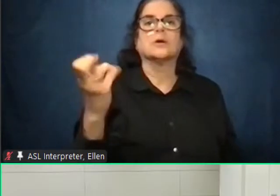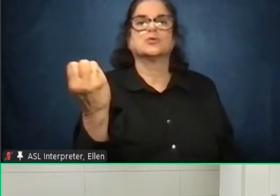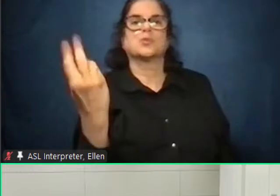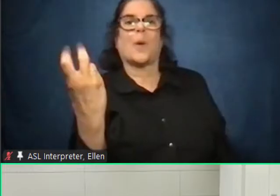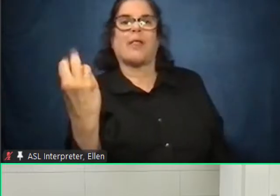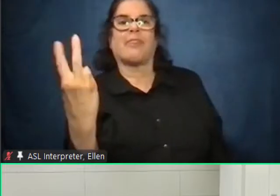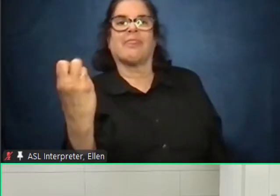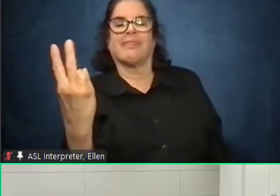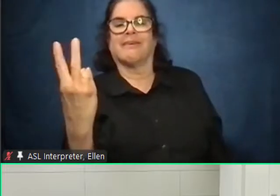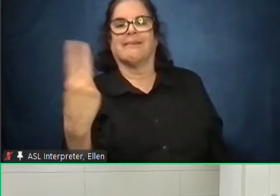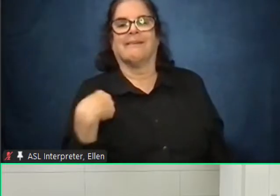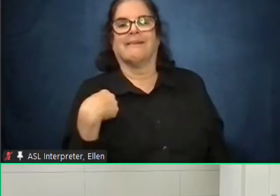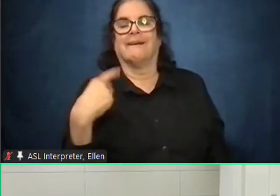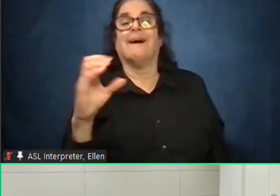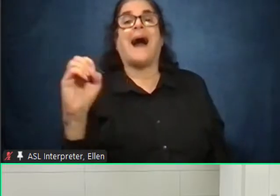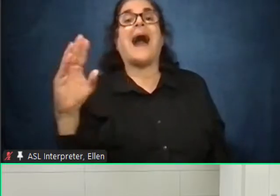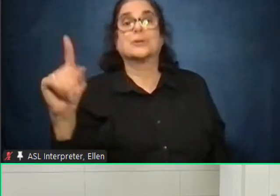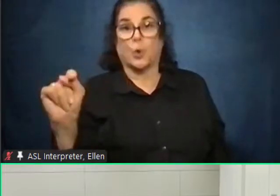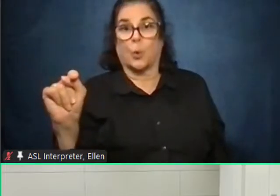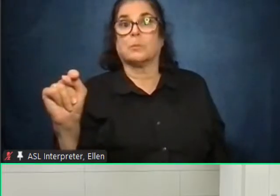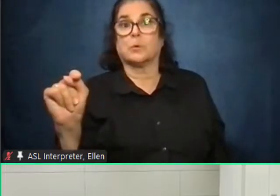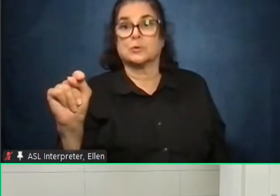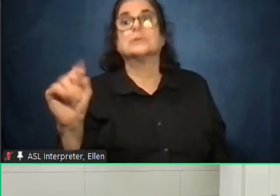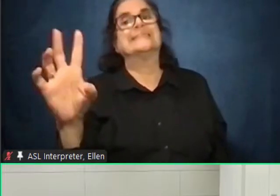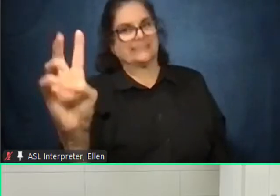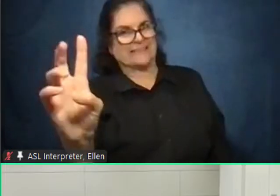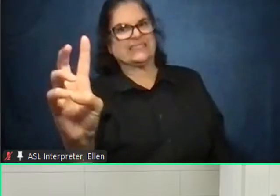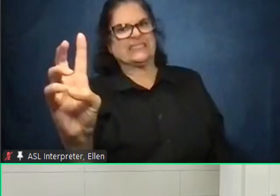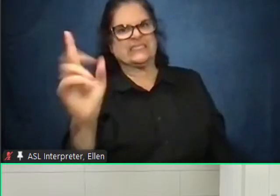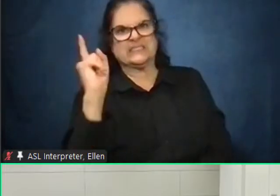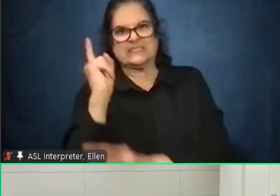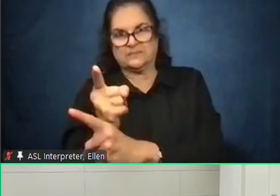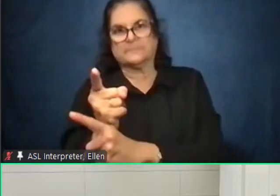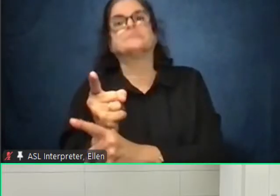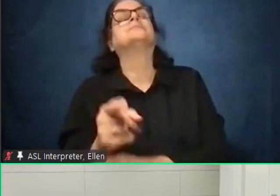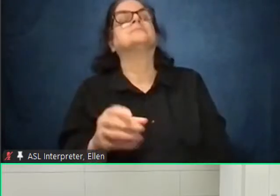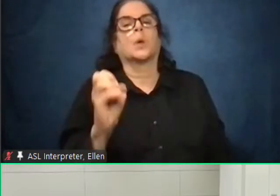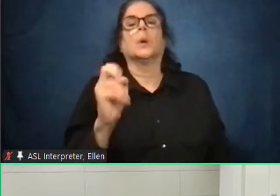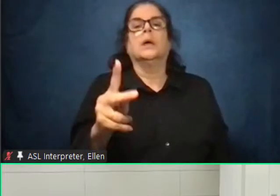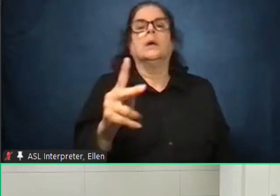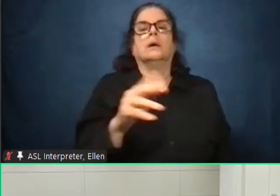me. This is October 6th, yes? October 6th. Yeah. Wait. Okay.